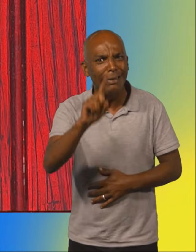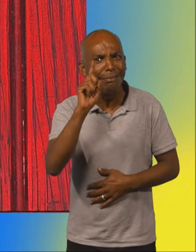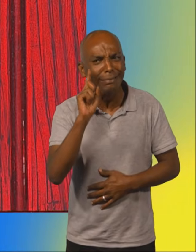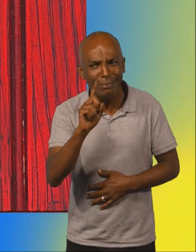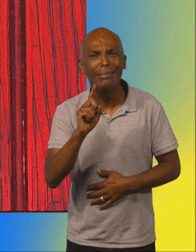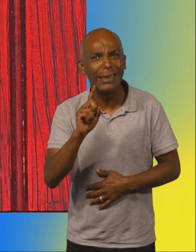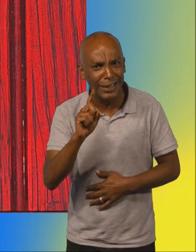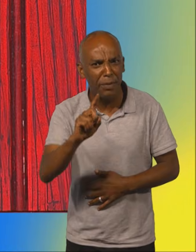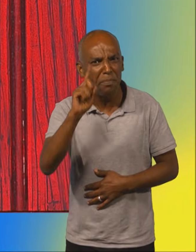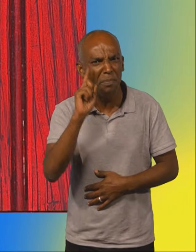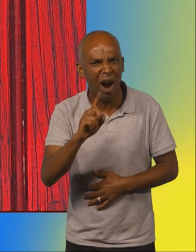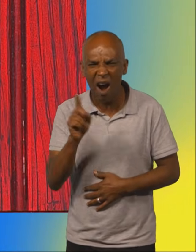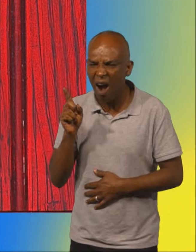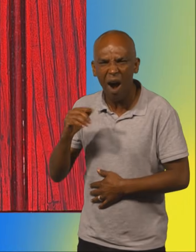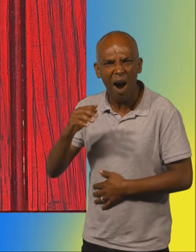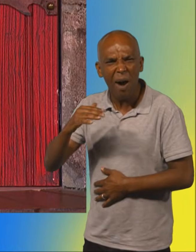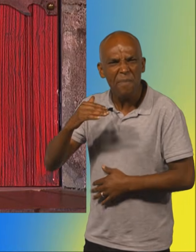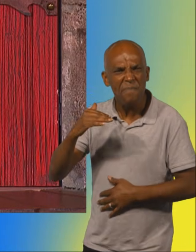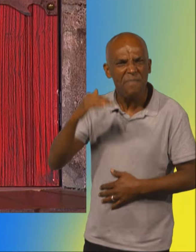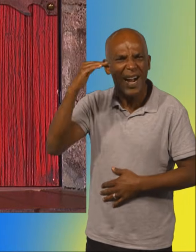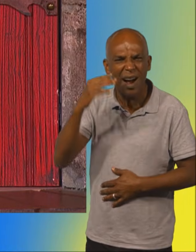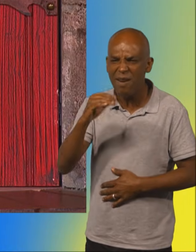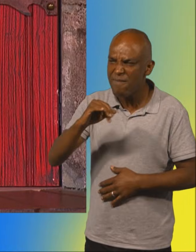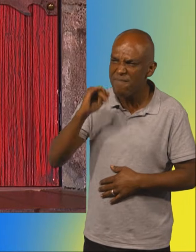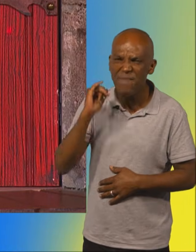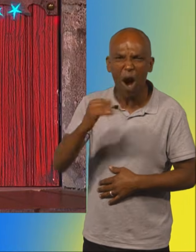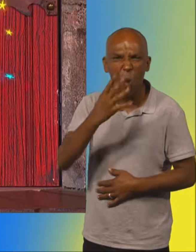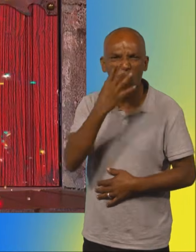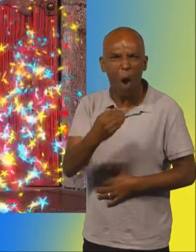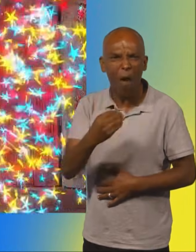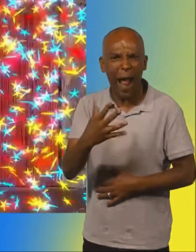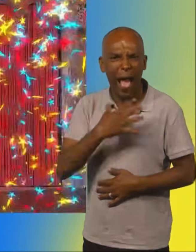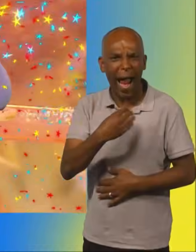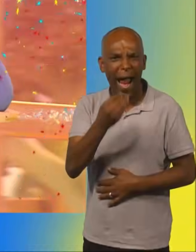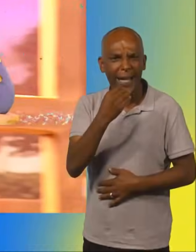to eat? I think it's time to look in my book.